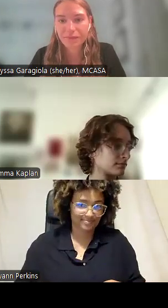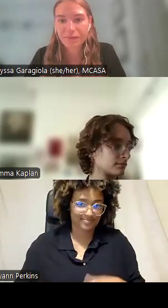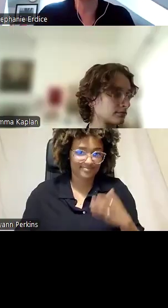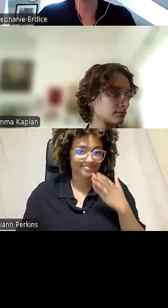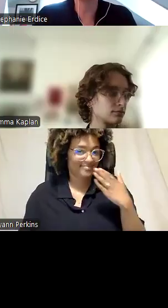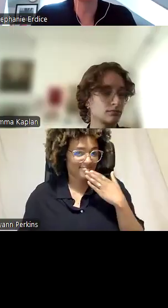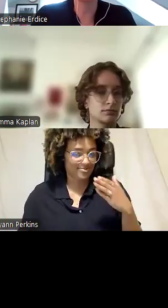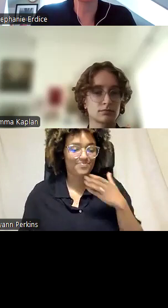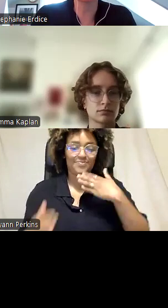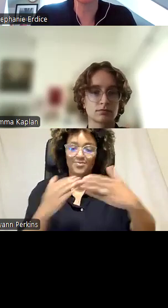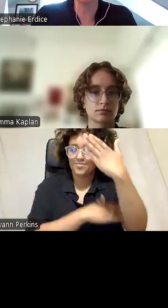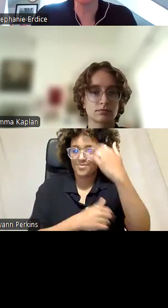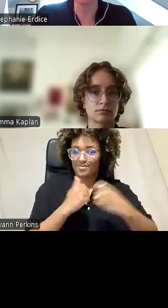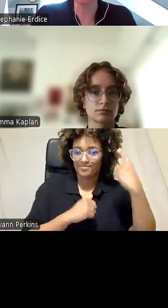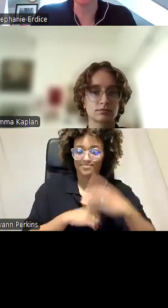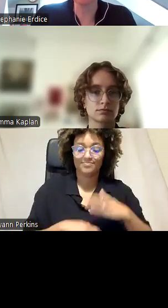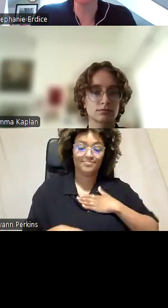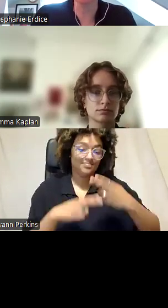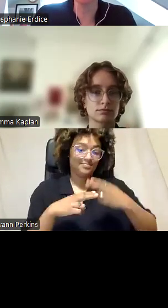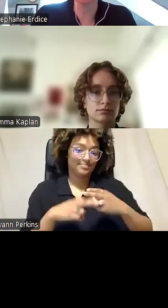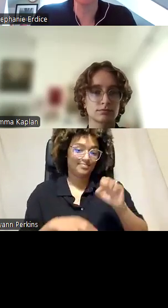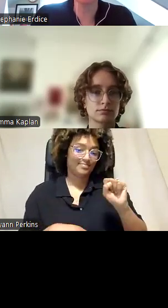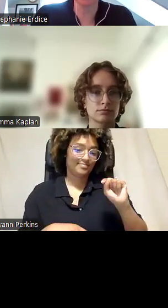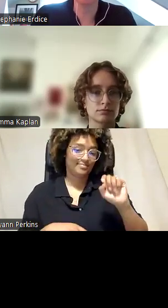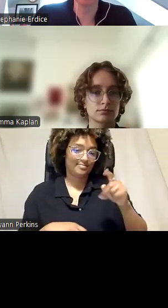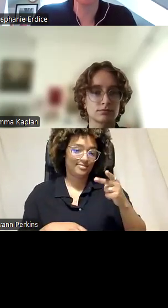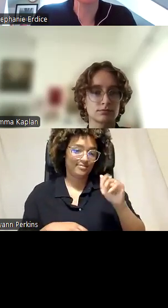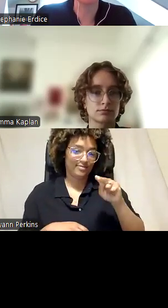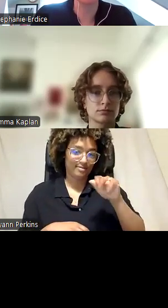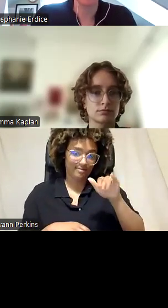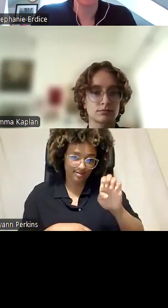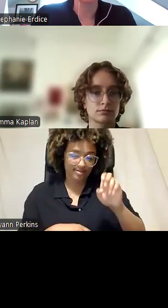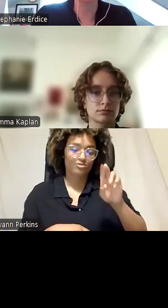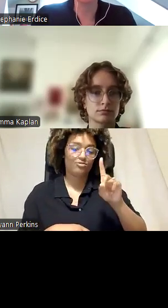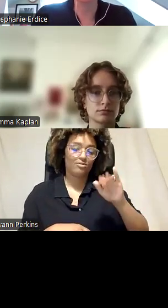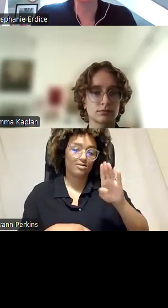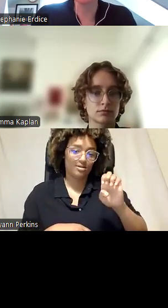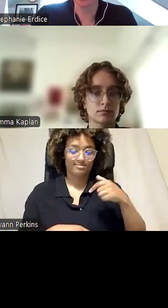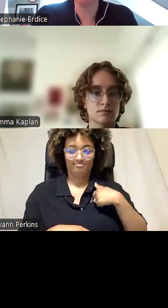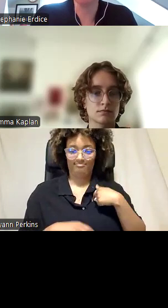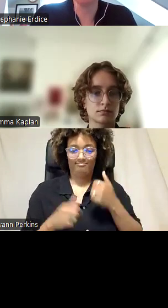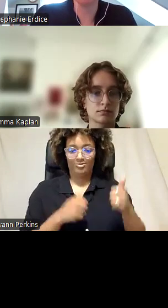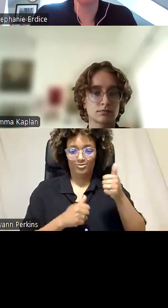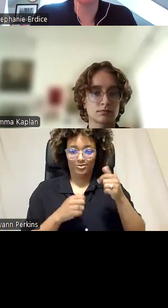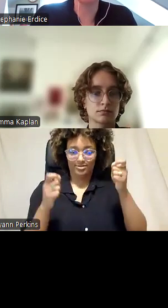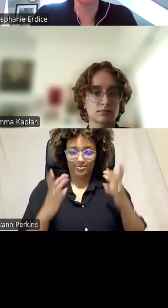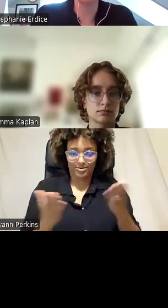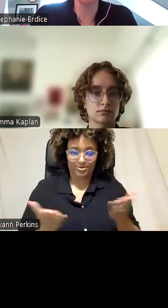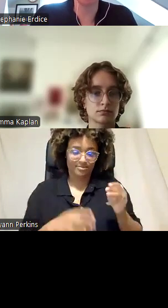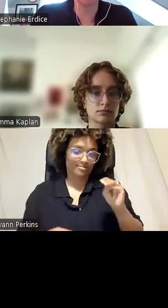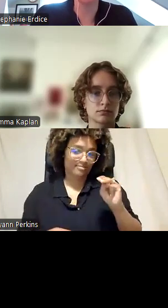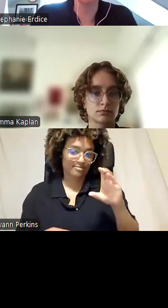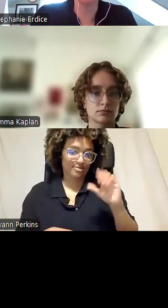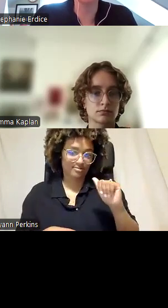all. My name is Stephanie Ertis. I'm the Associate Director at MCASA. This is the third time I've been with you this